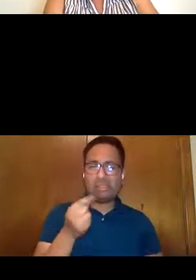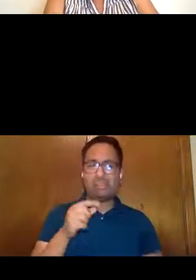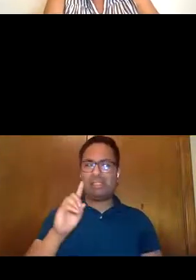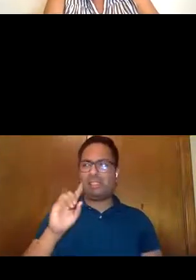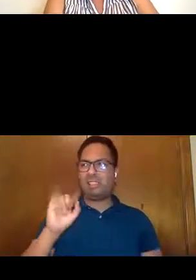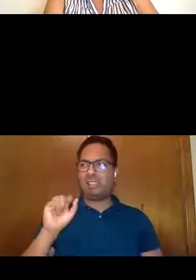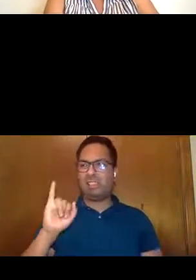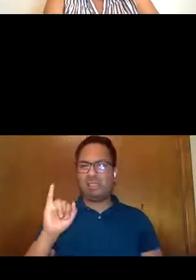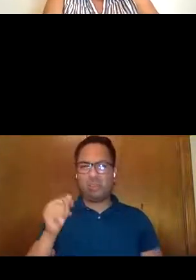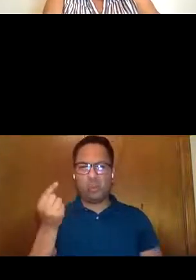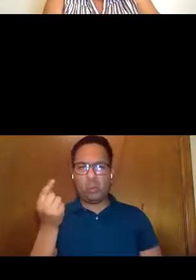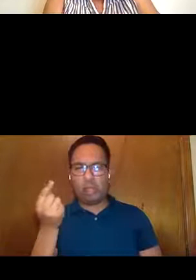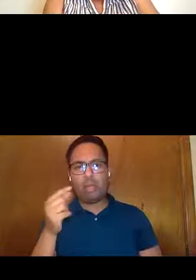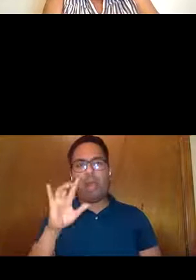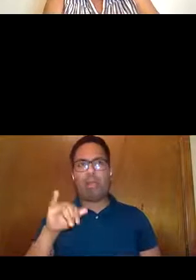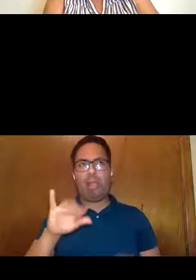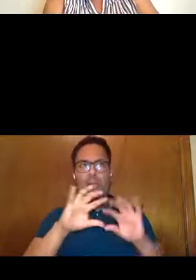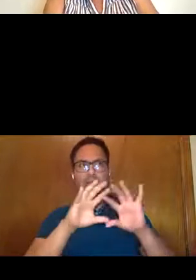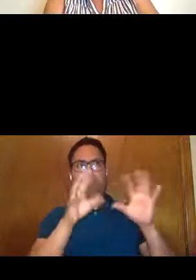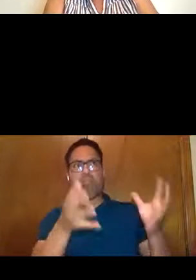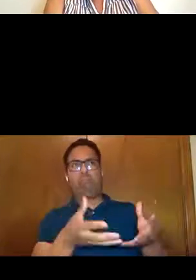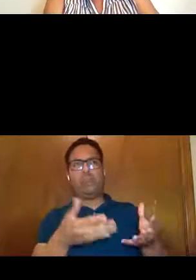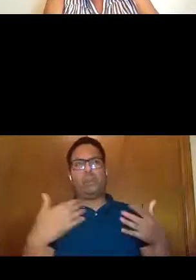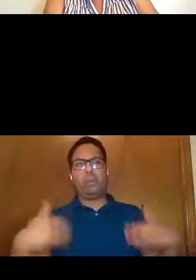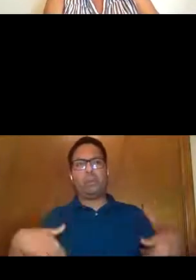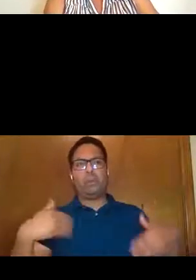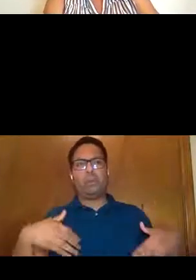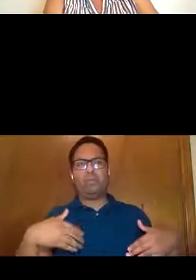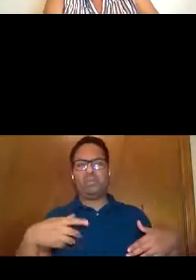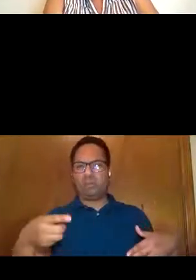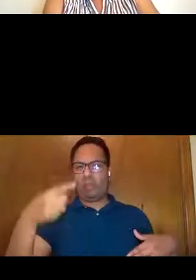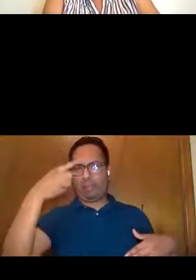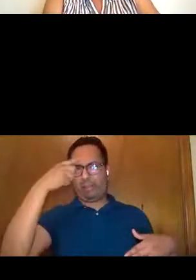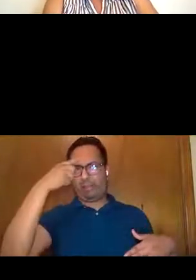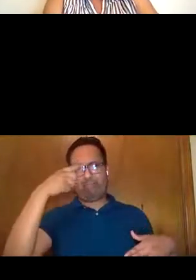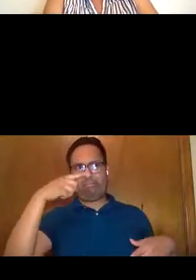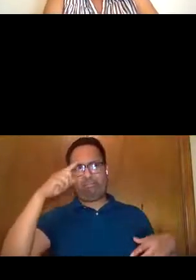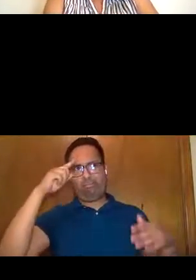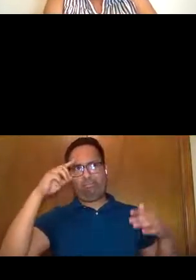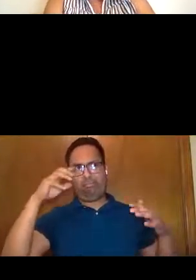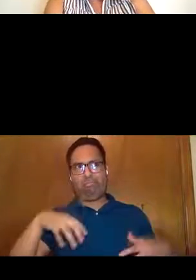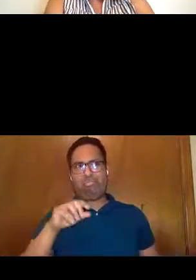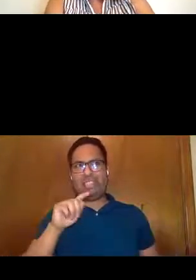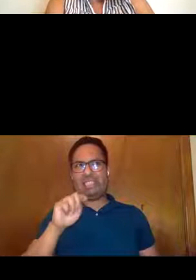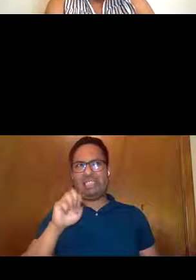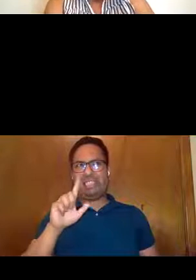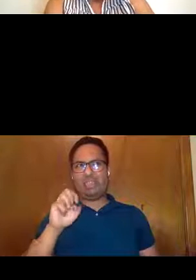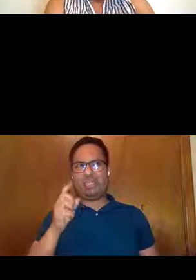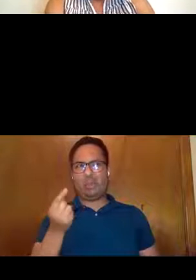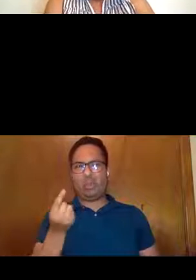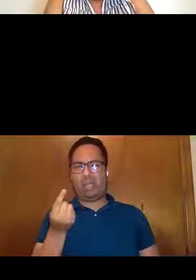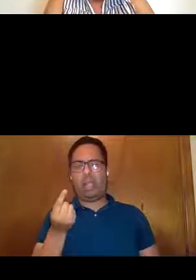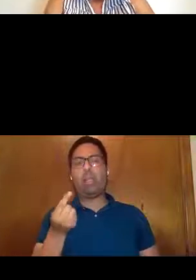telemedicine landscape. You might be thinking, tele-what? These circles will help you better